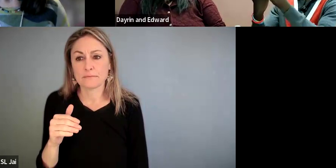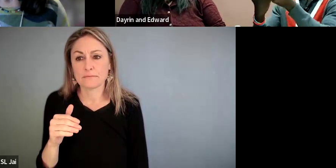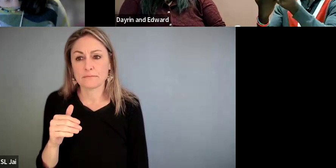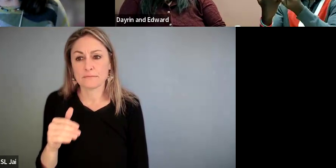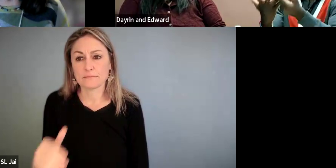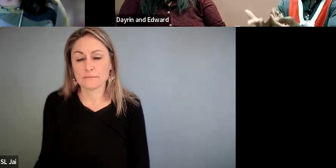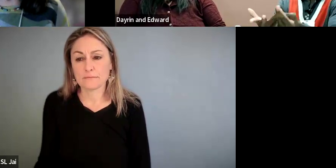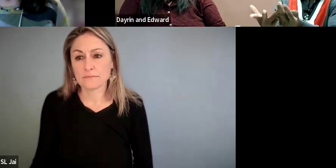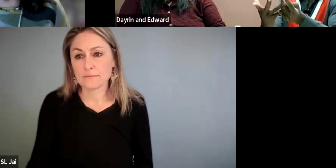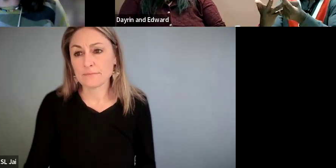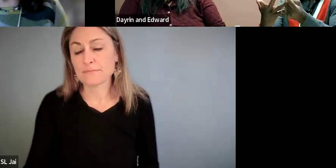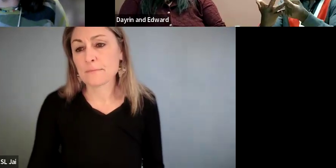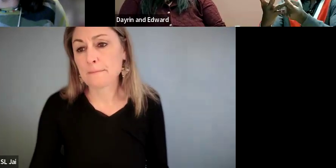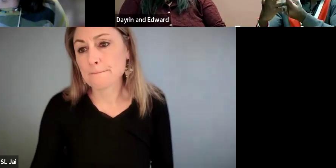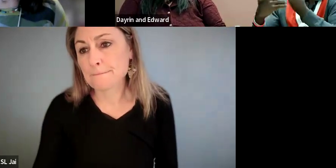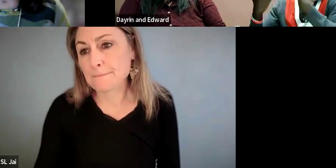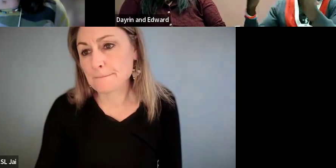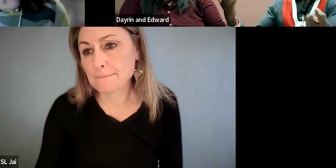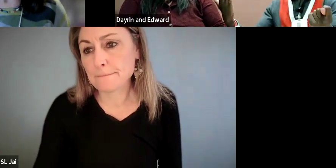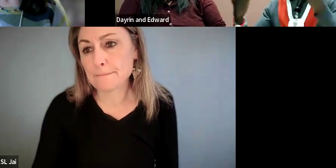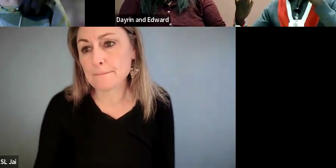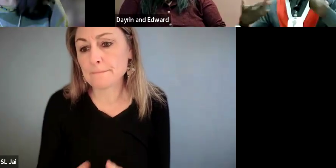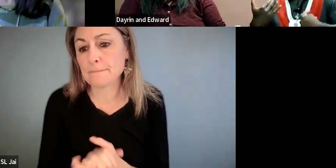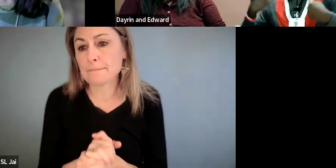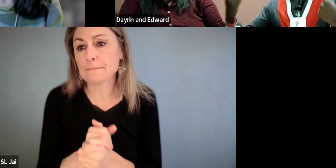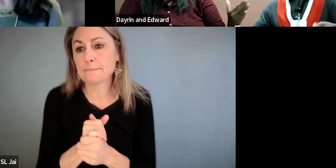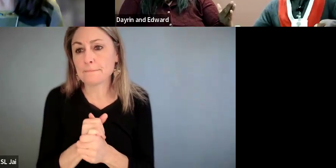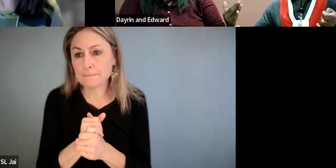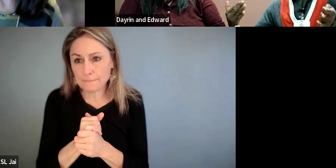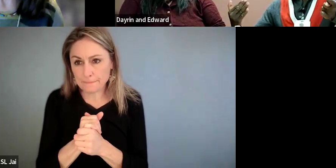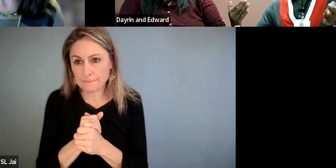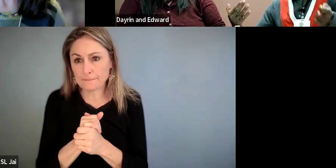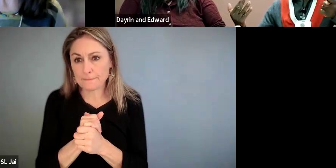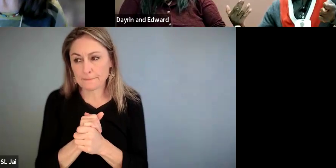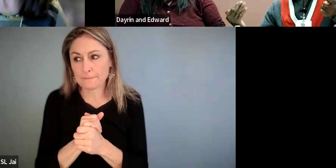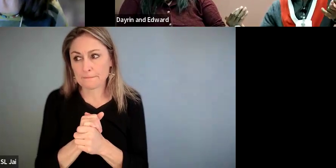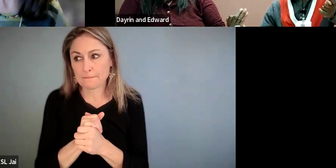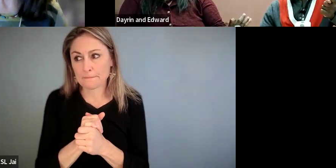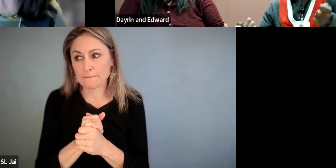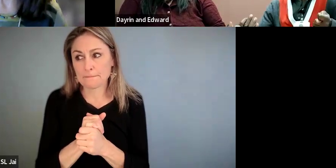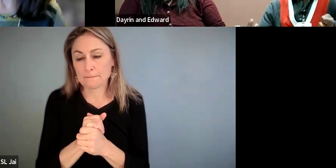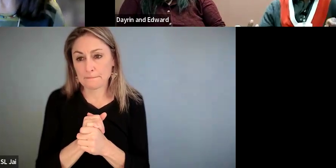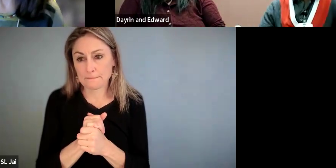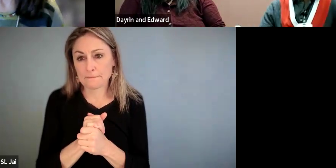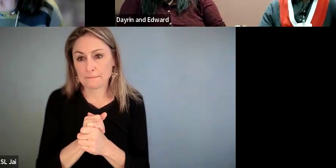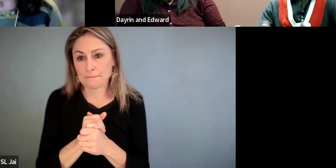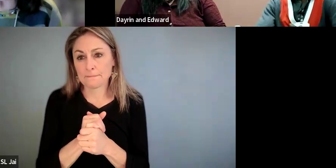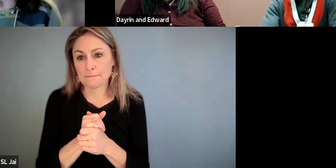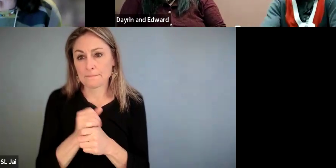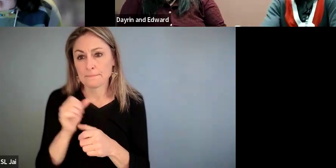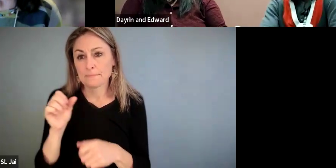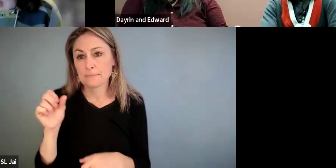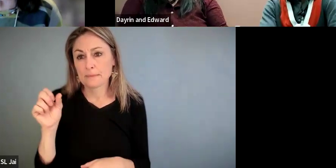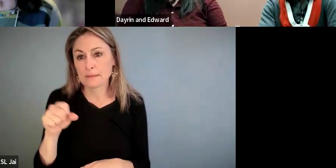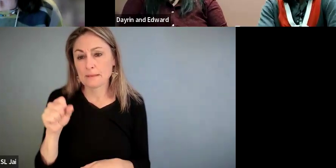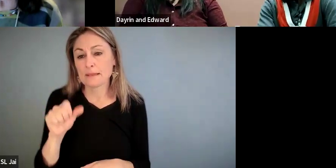your body language, they can still engage you in that discussion. Yes,